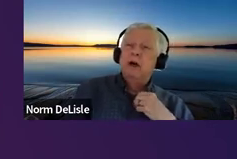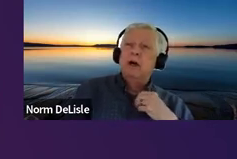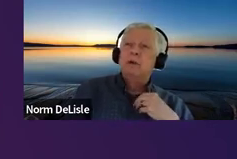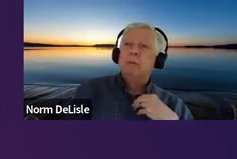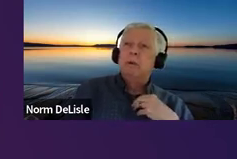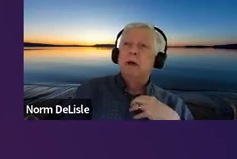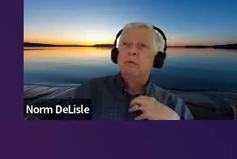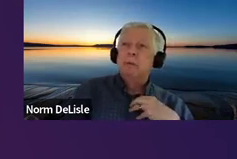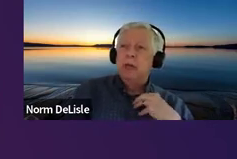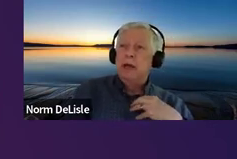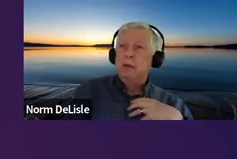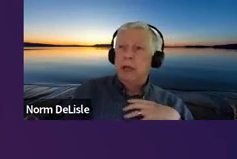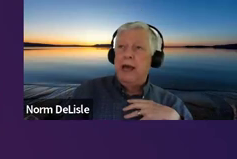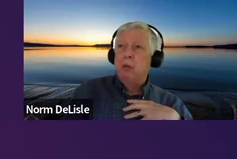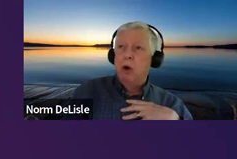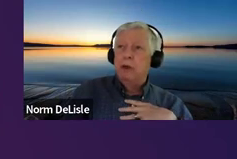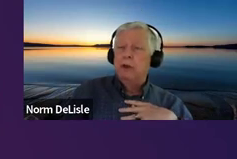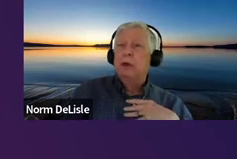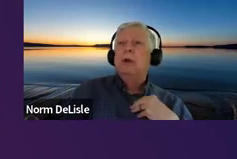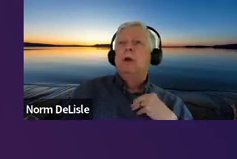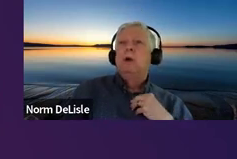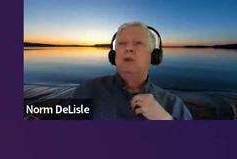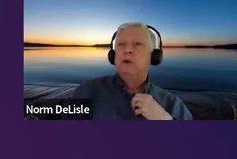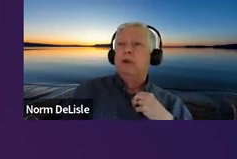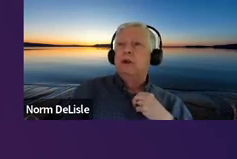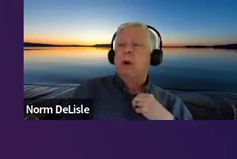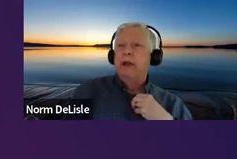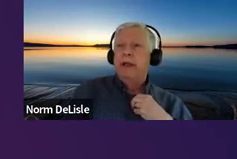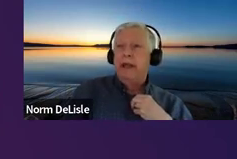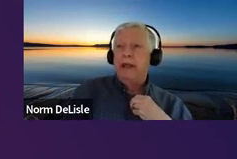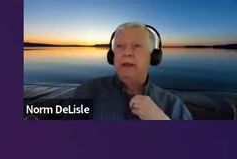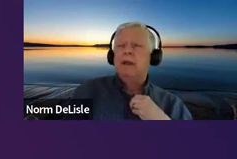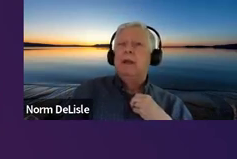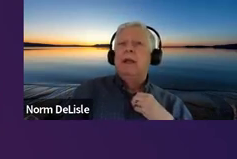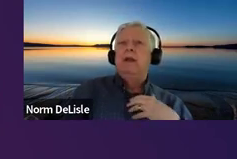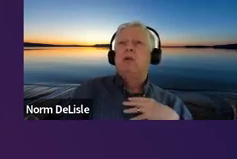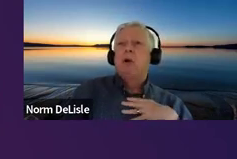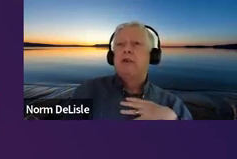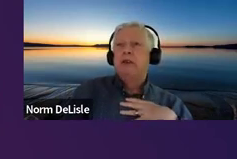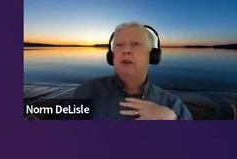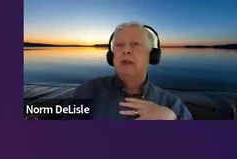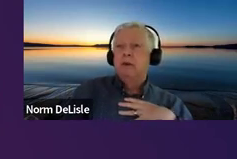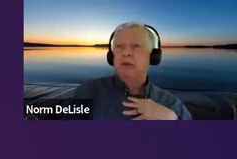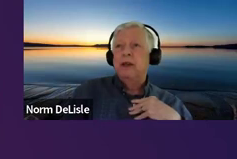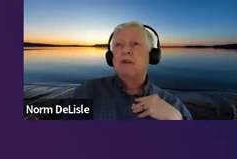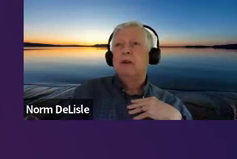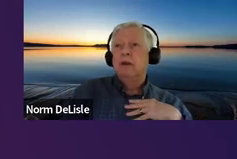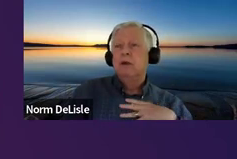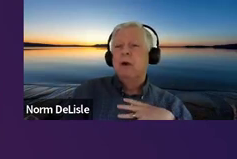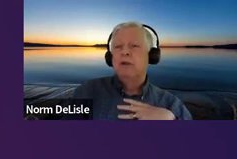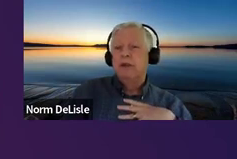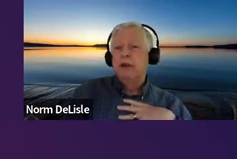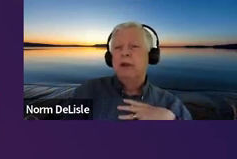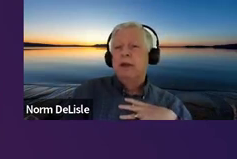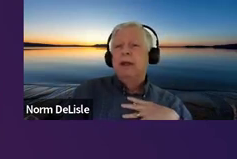image of a blind Black woman who was using a white cane and crossing an intersection in